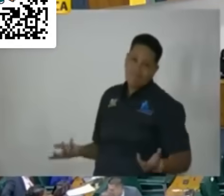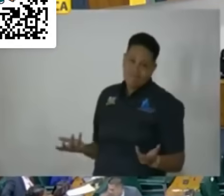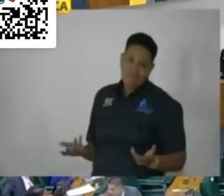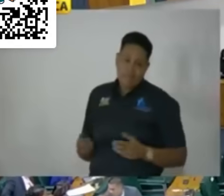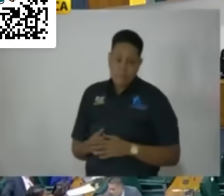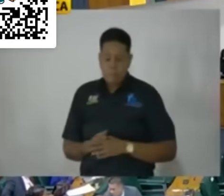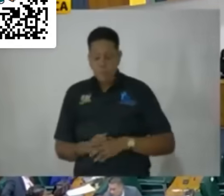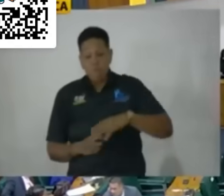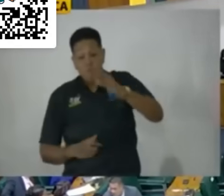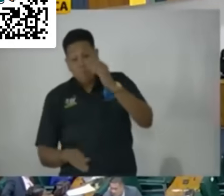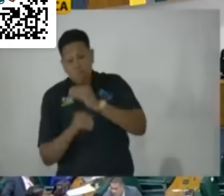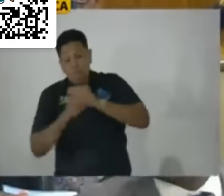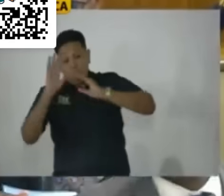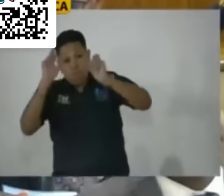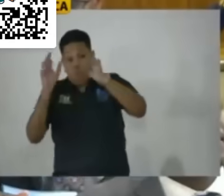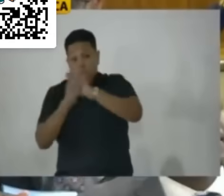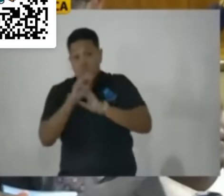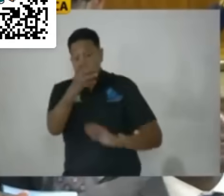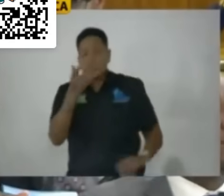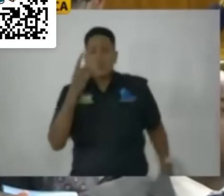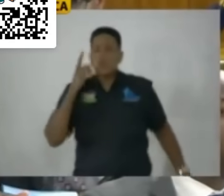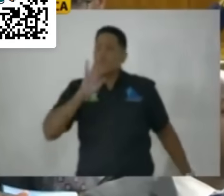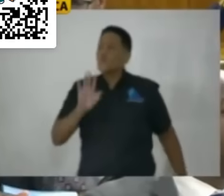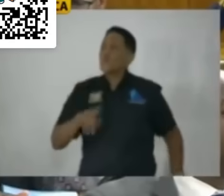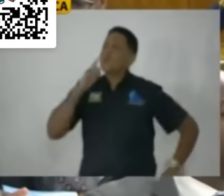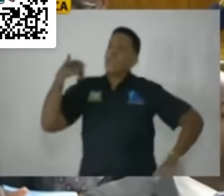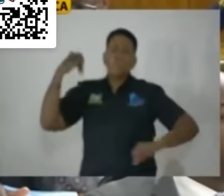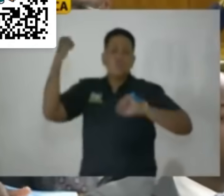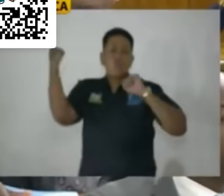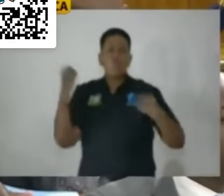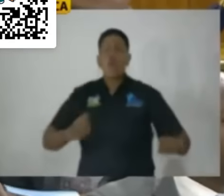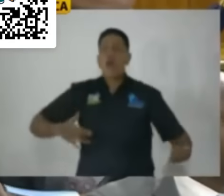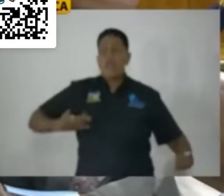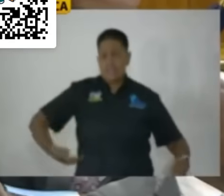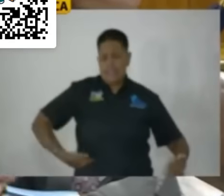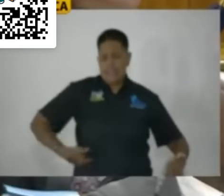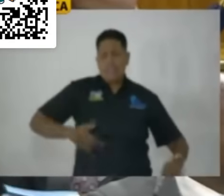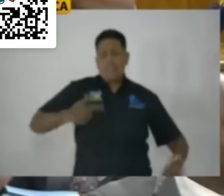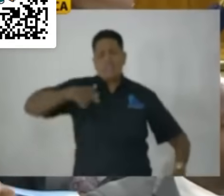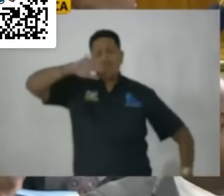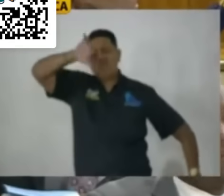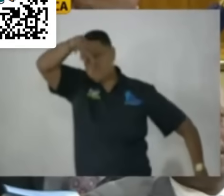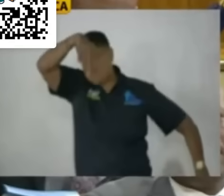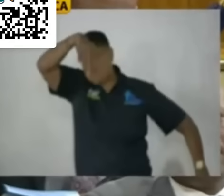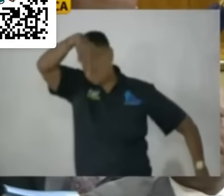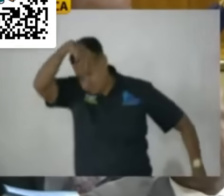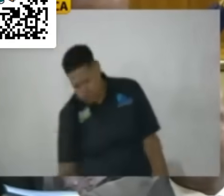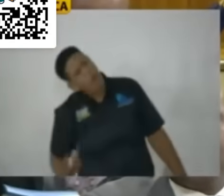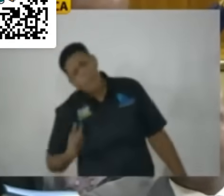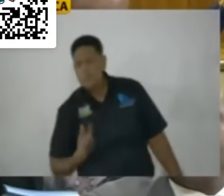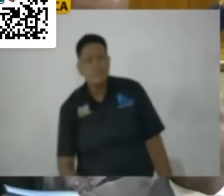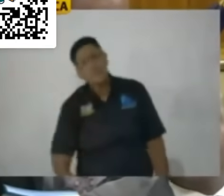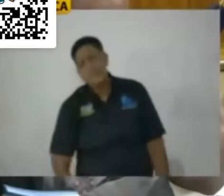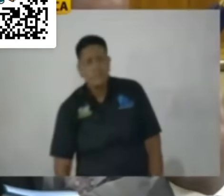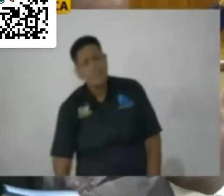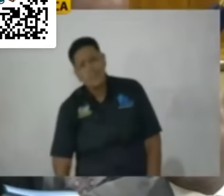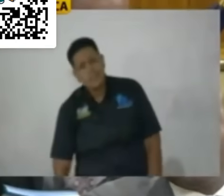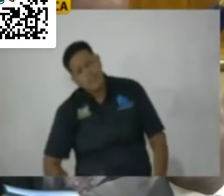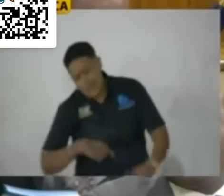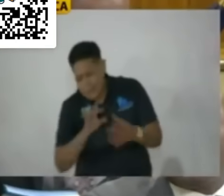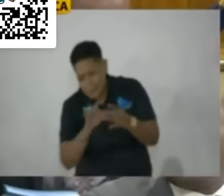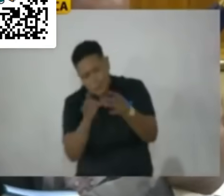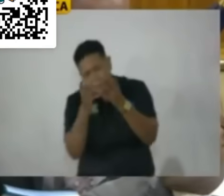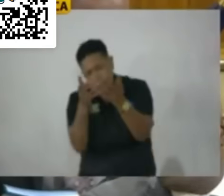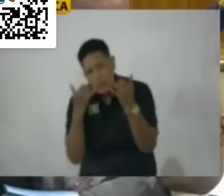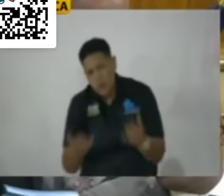So, Mr. Speaker, it was with a strong sense of disappointment that I speak in this debate on this